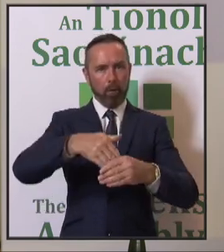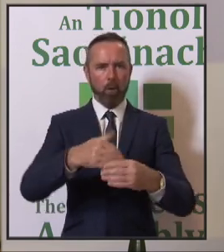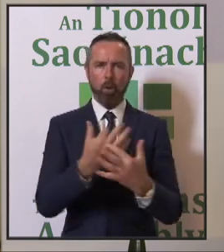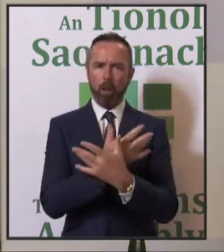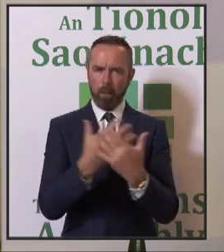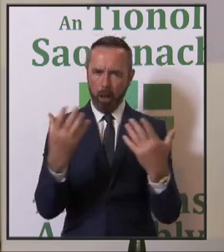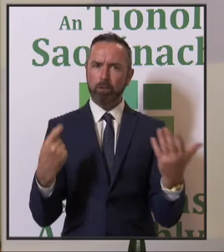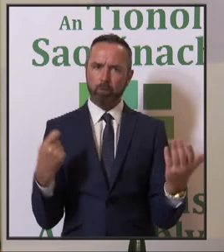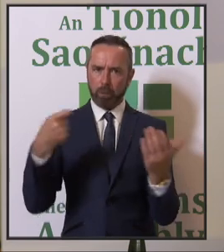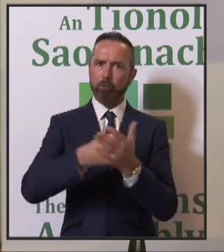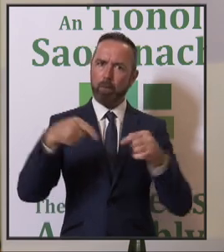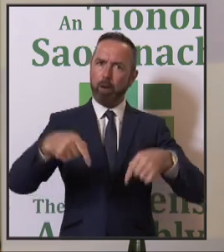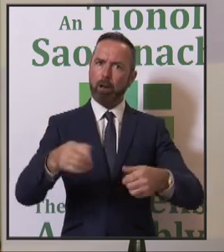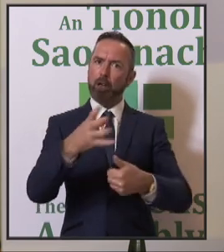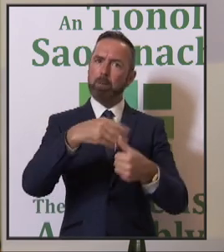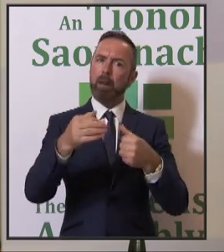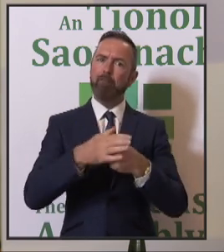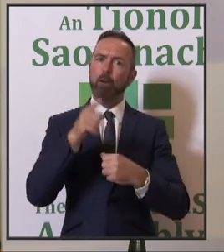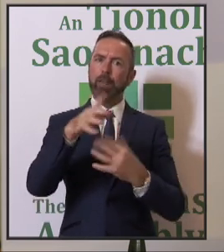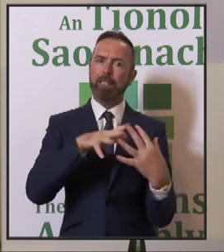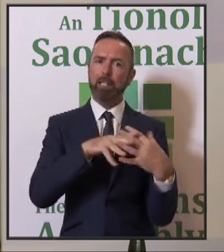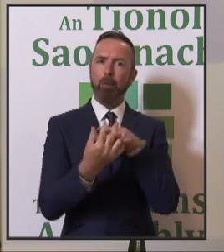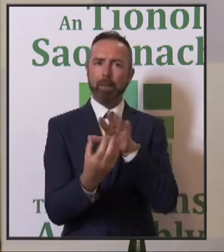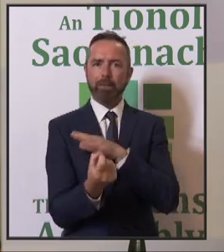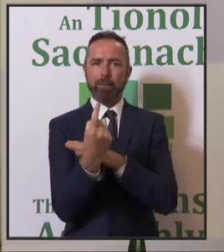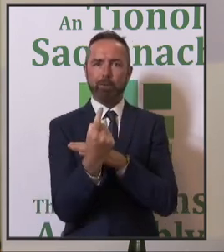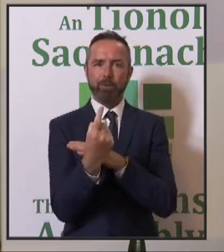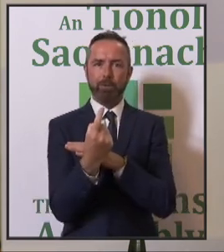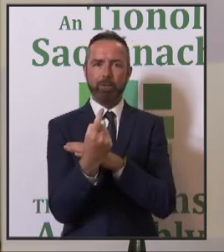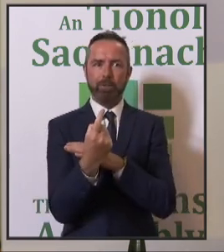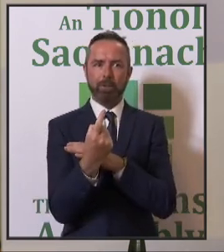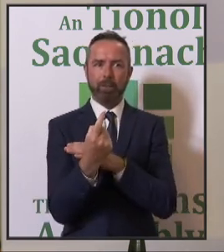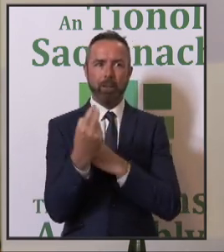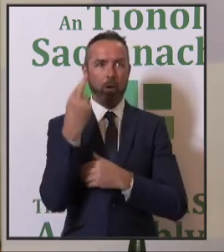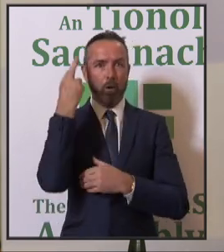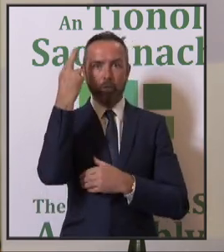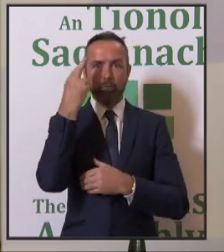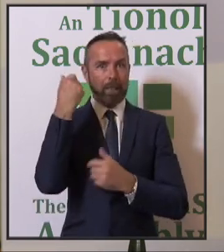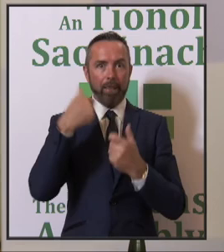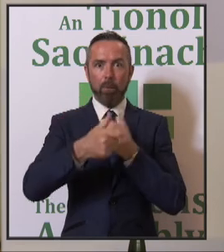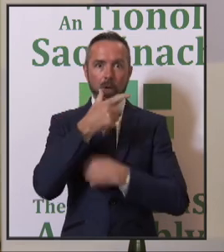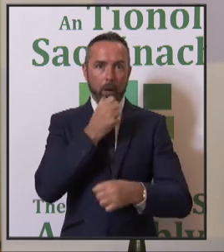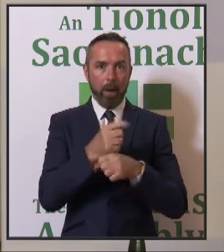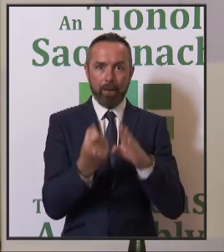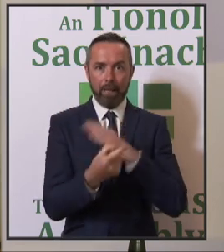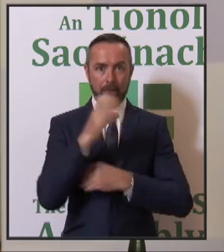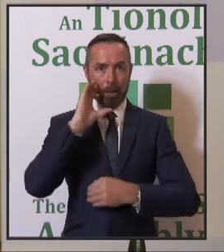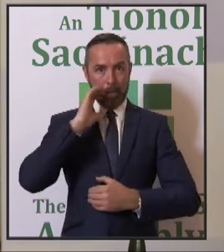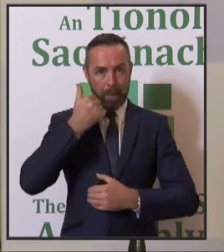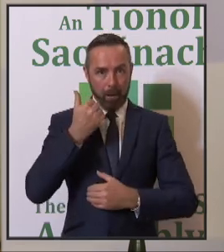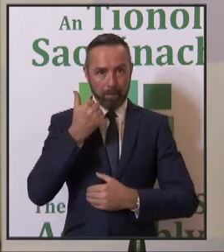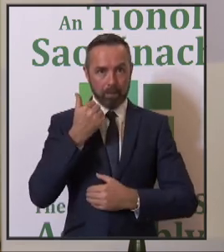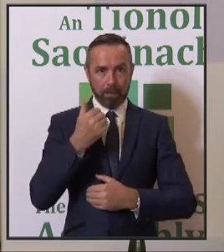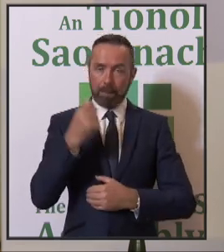here, particularly for these really complex issues, that the reason we're talking about these issues is because